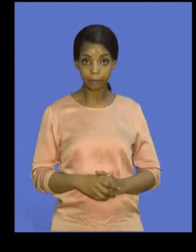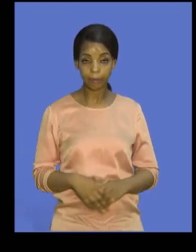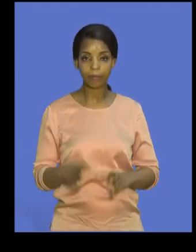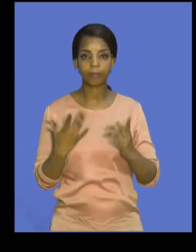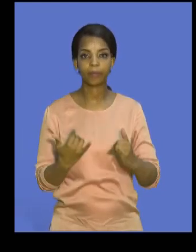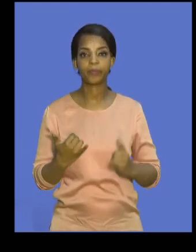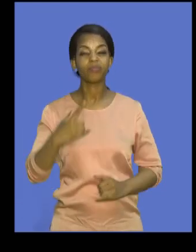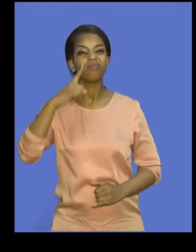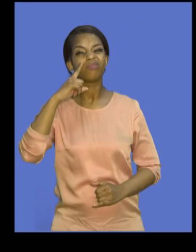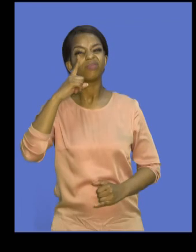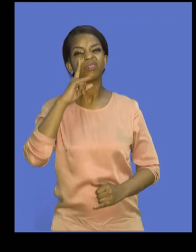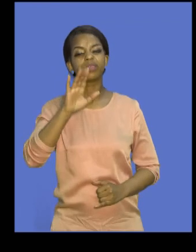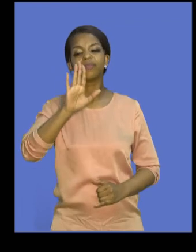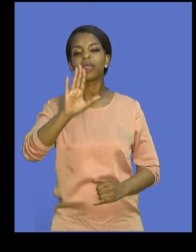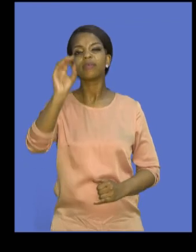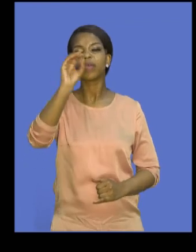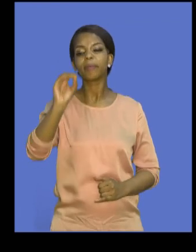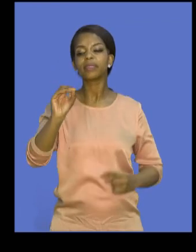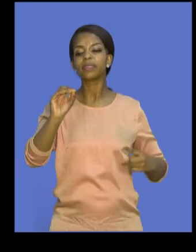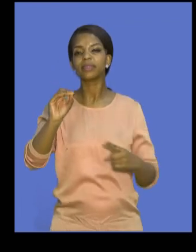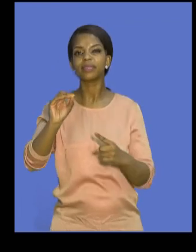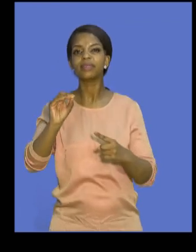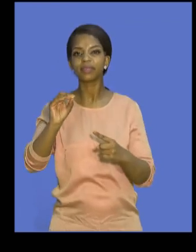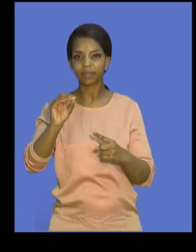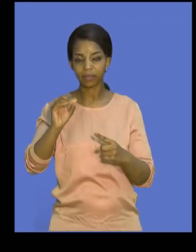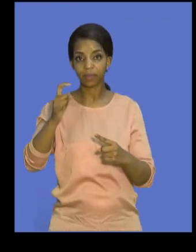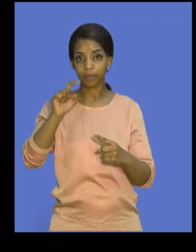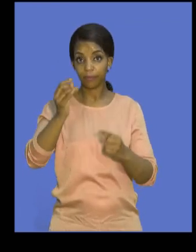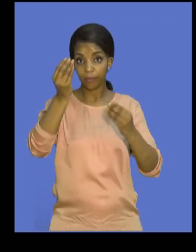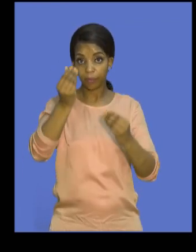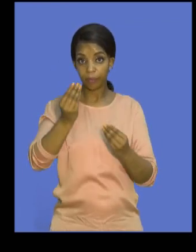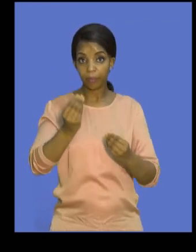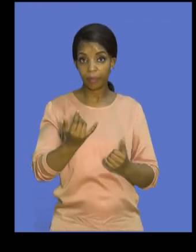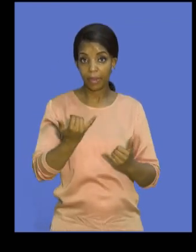5% of the amount that we have,